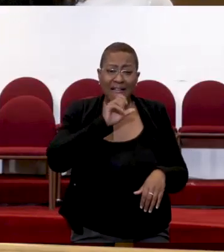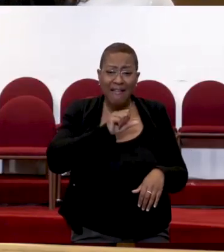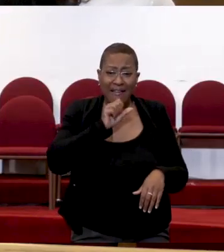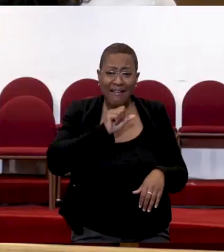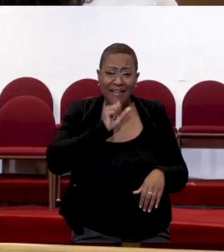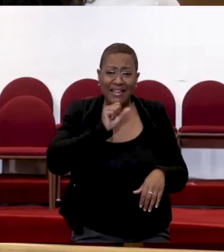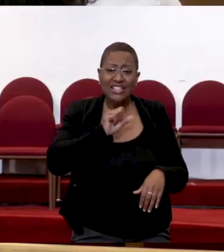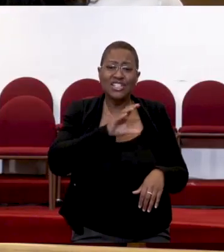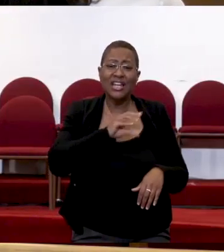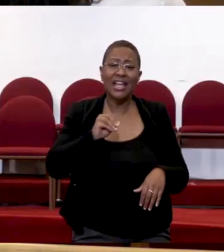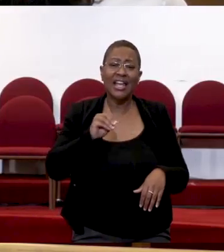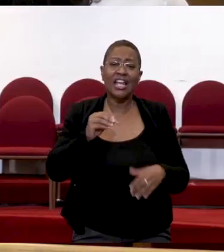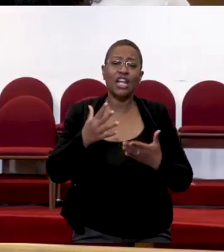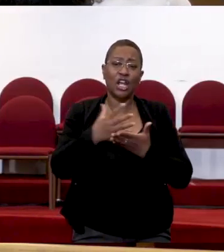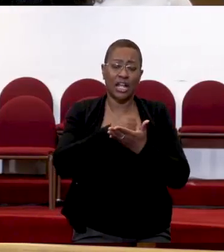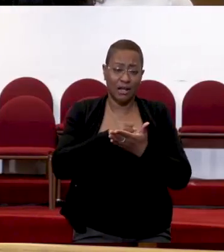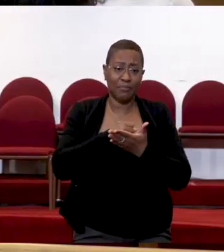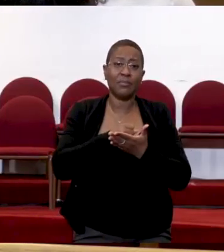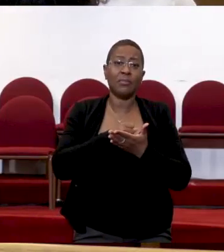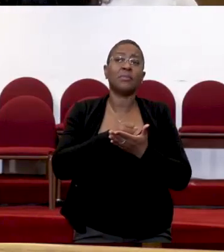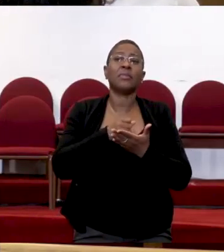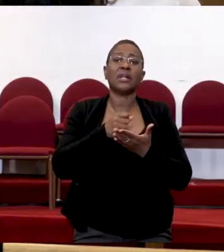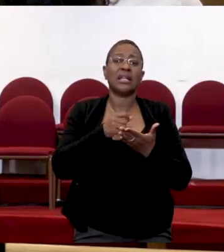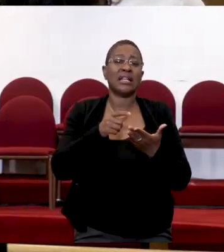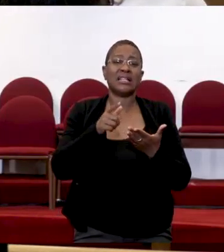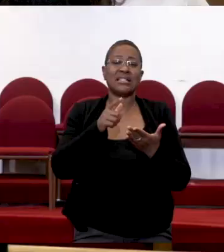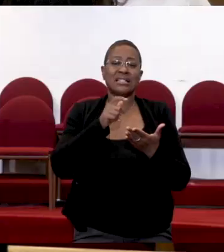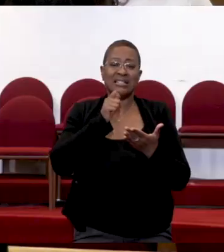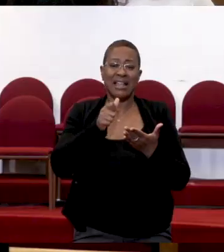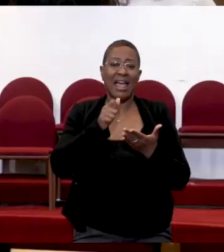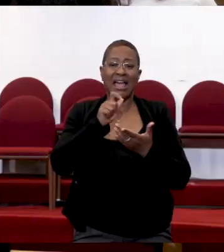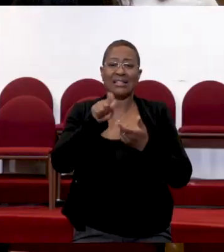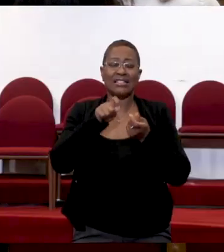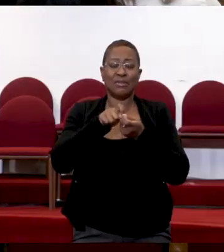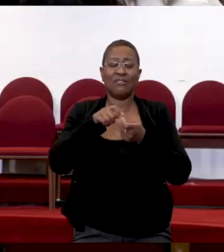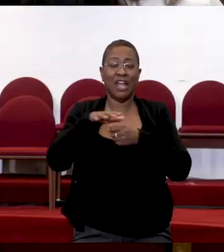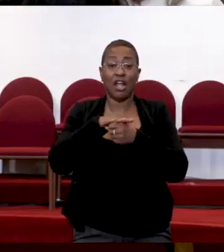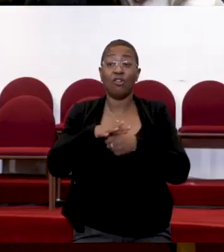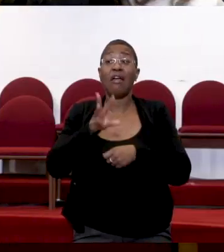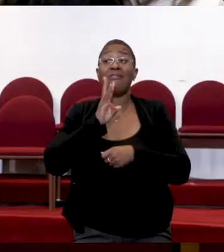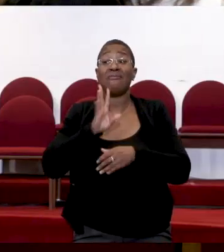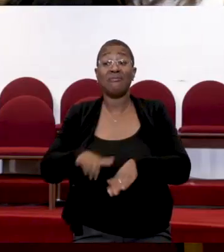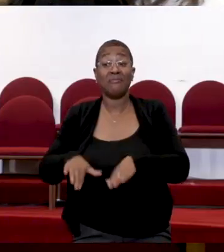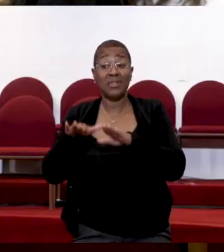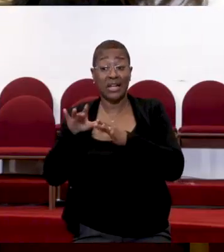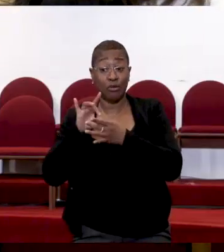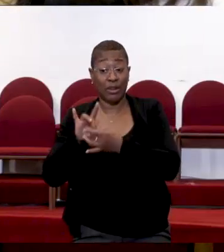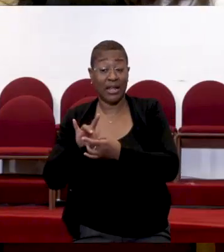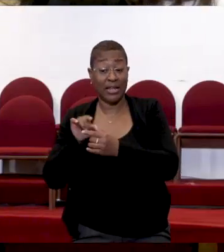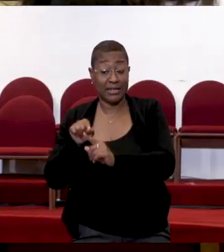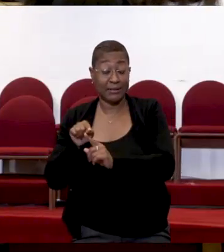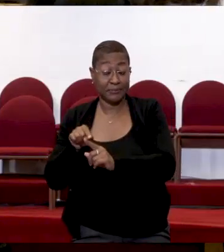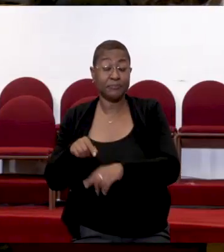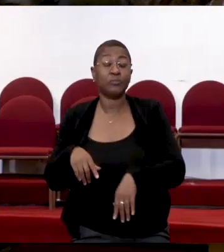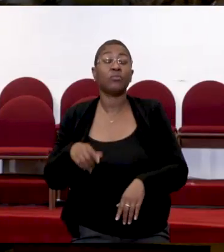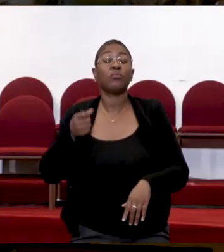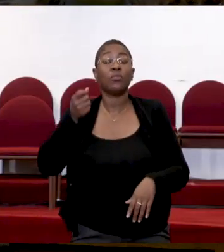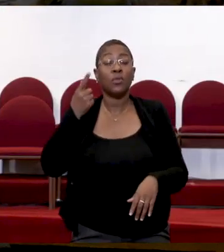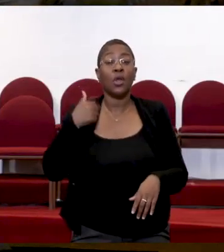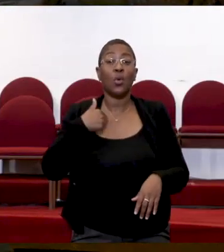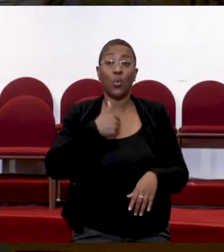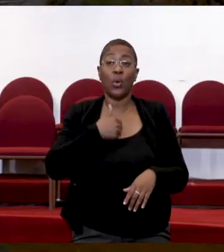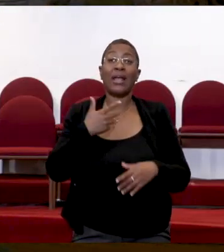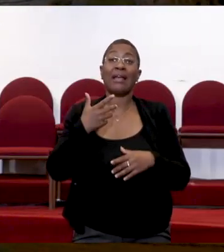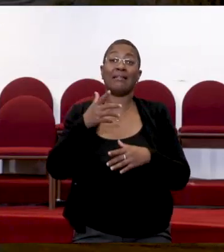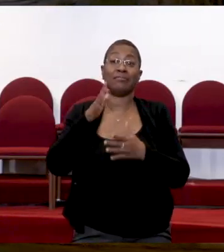a particular area. As far as the flooding goes, we've gotten tens